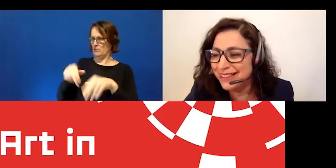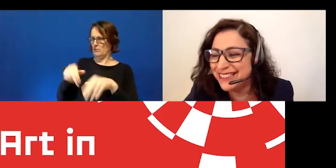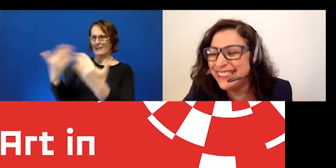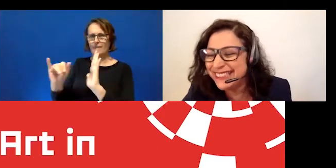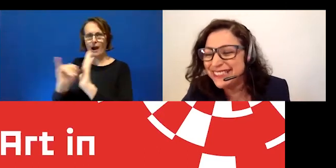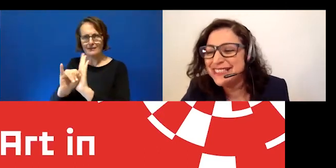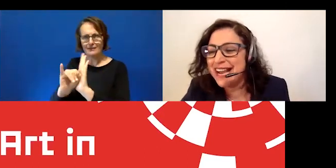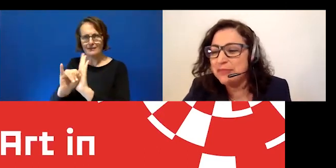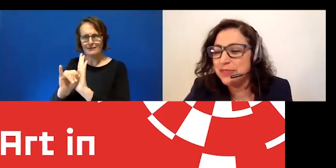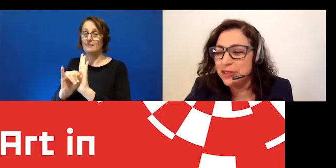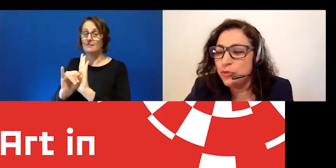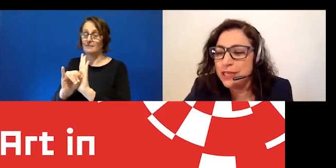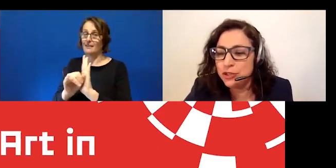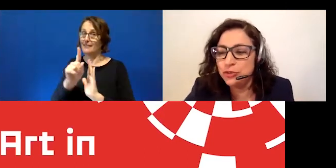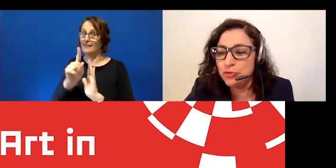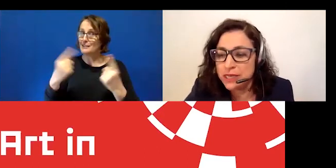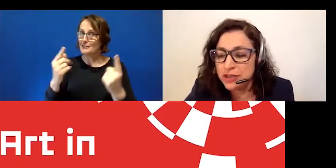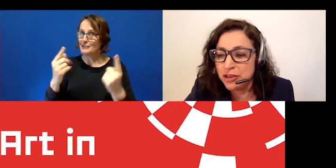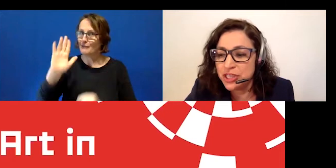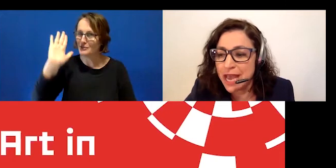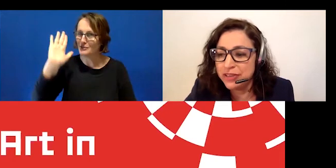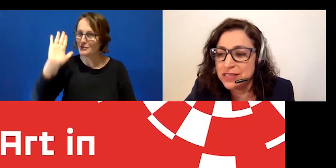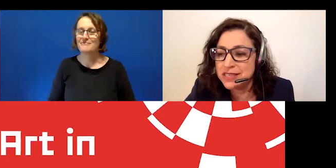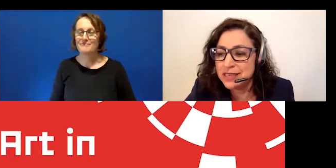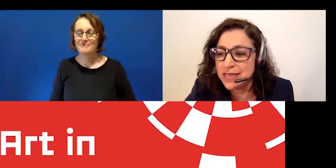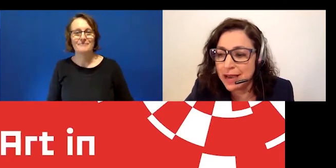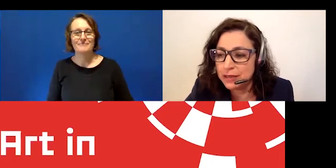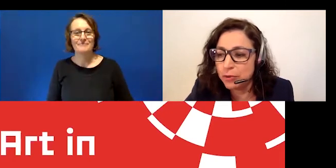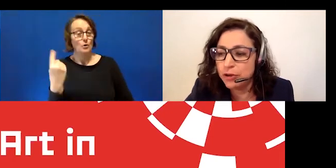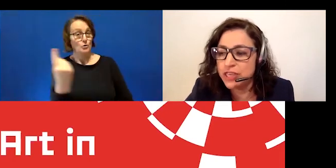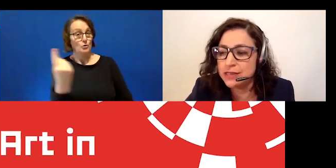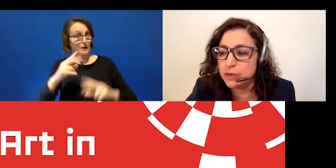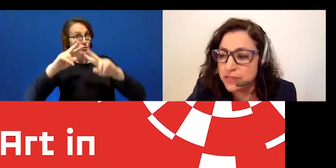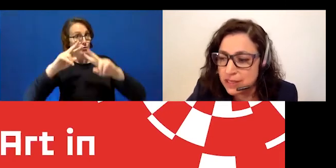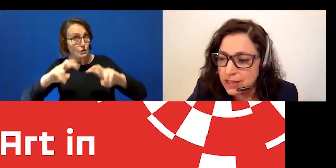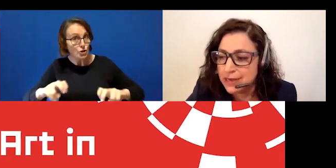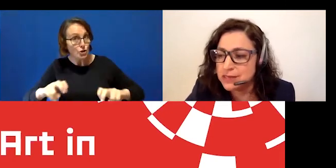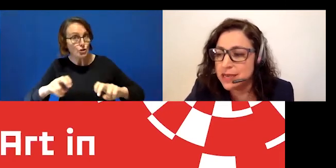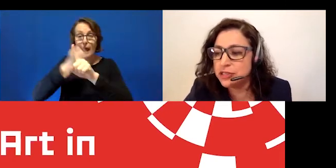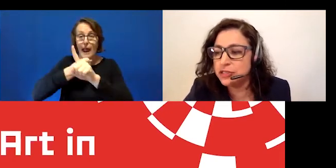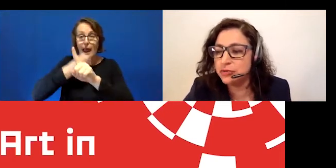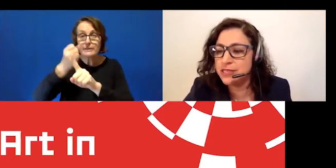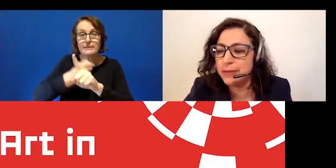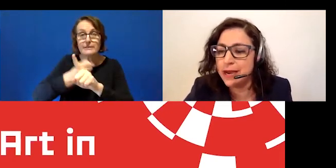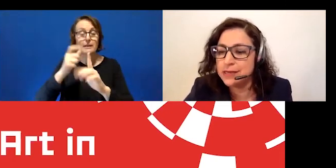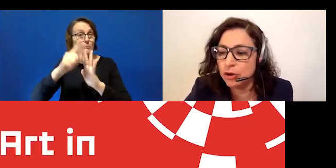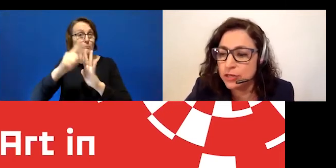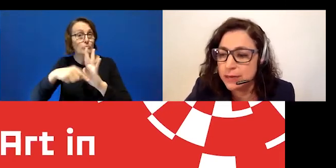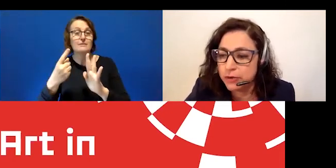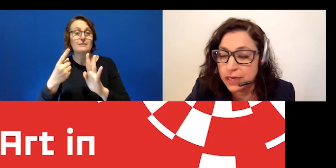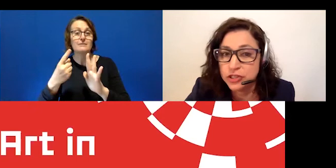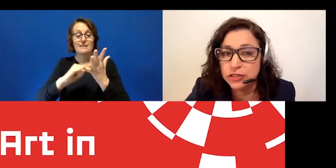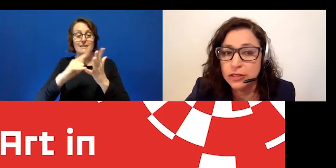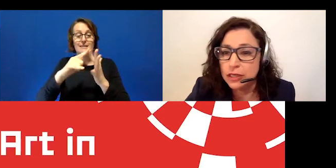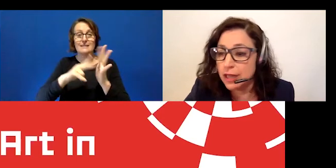run. We do research, advocacy, targeted projects. We facilitate discussion through seminars and